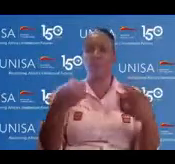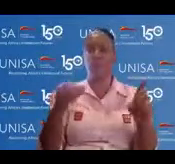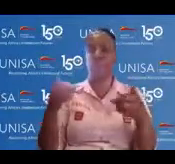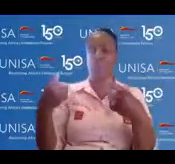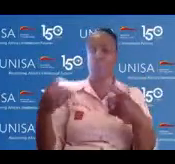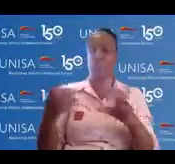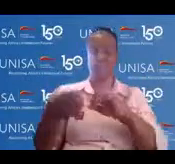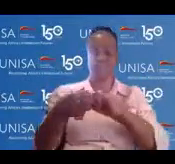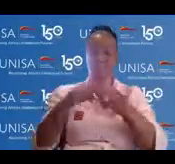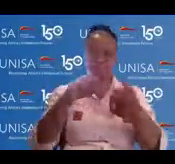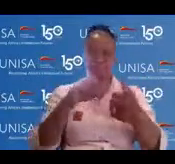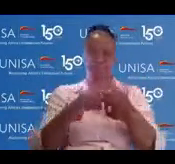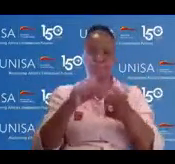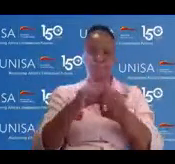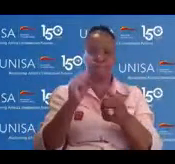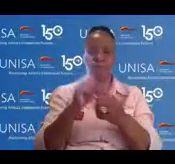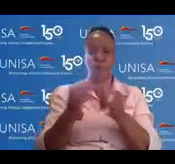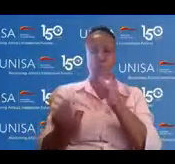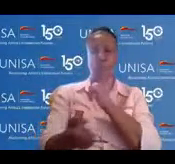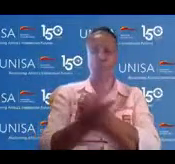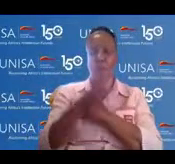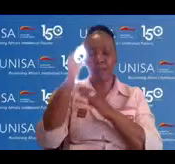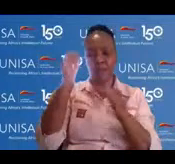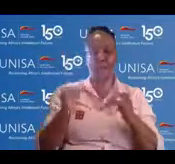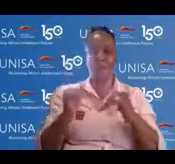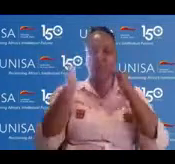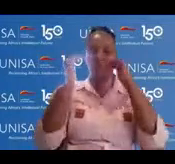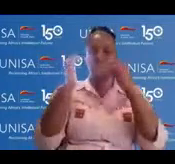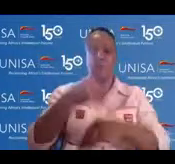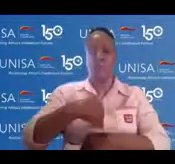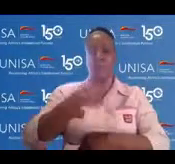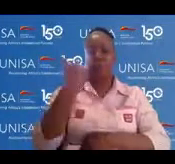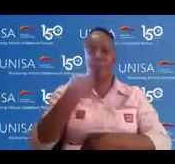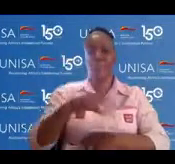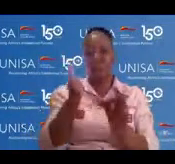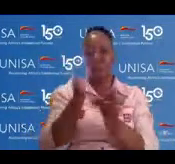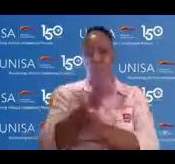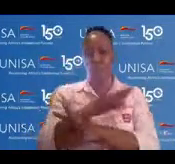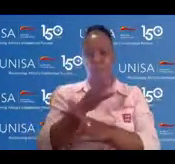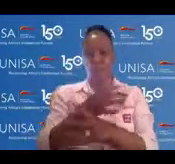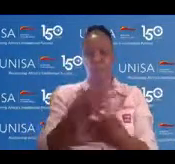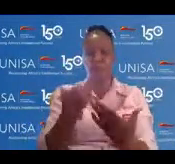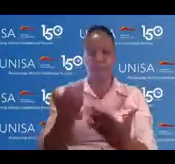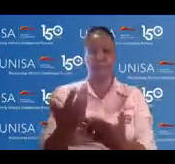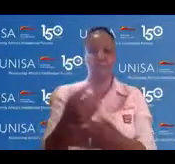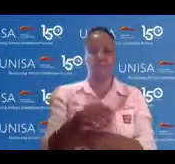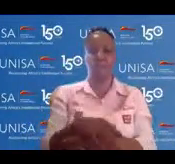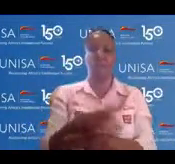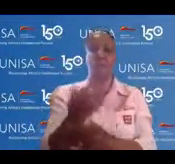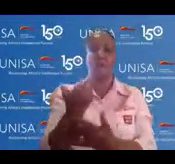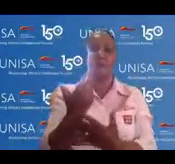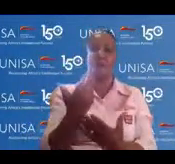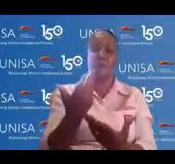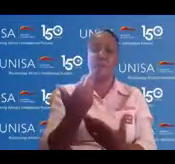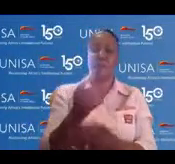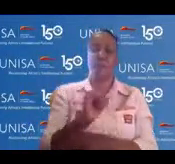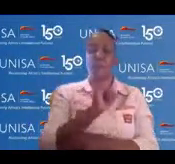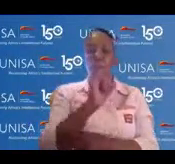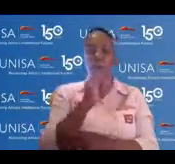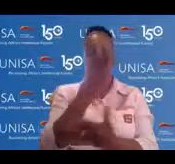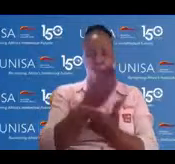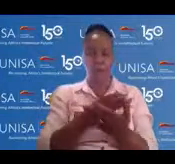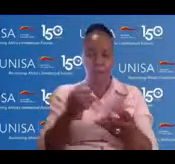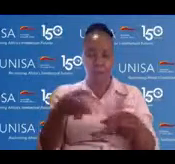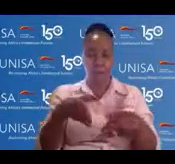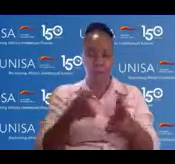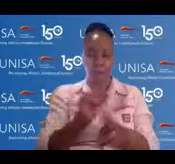academic dishonesty. So here's another scenario for you. You're halfway through your exam